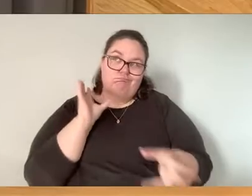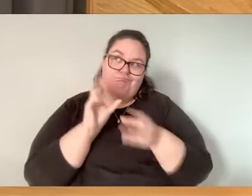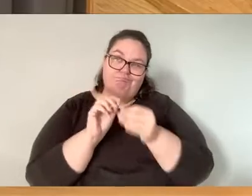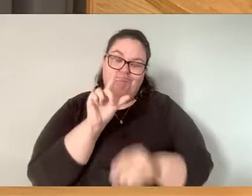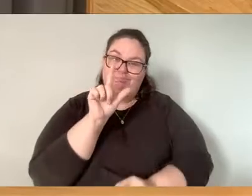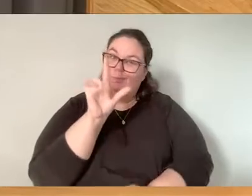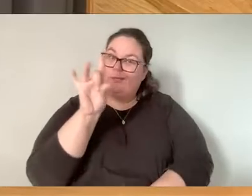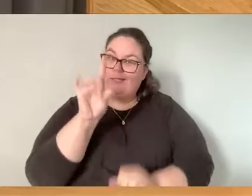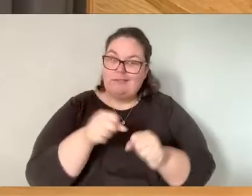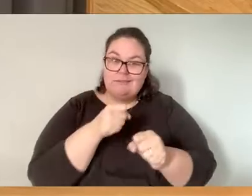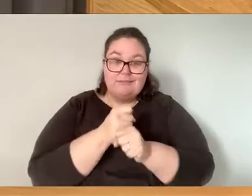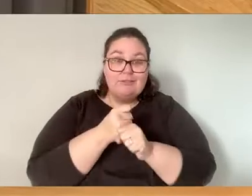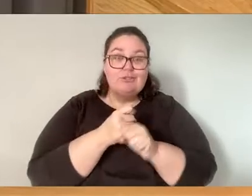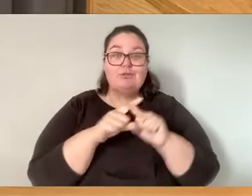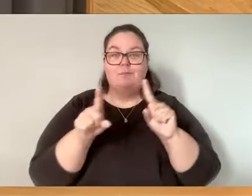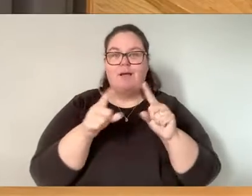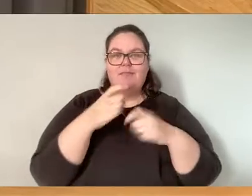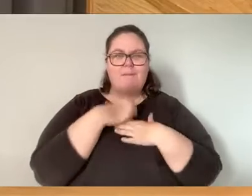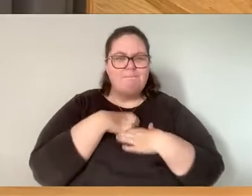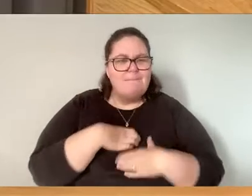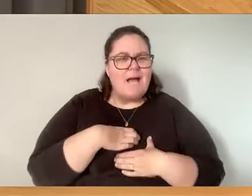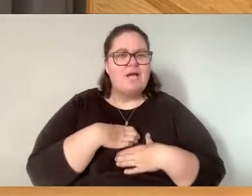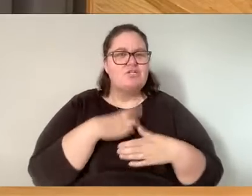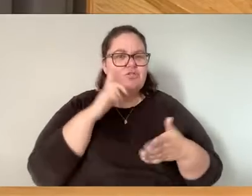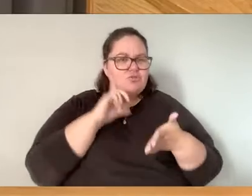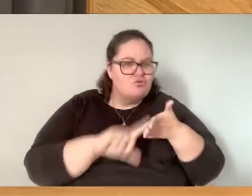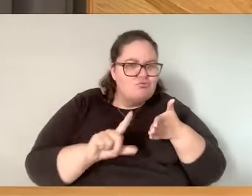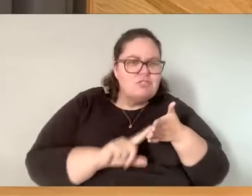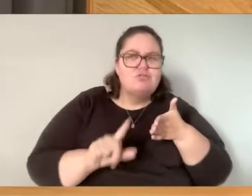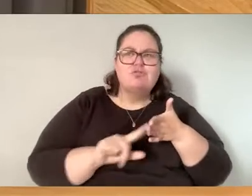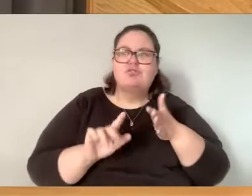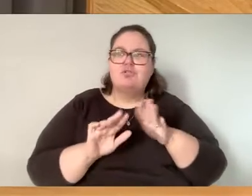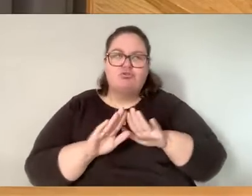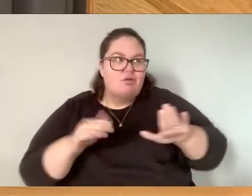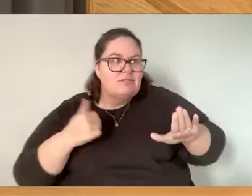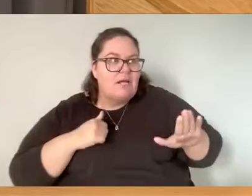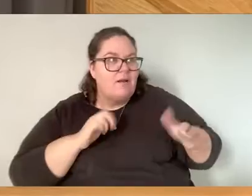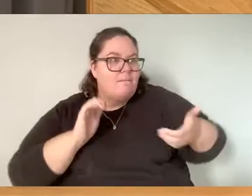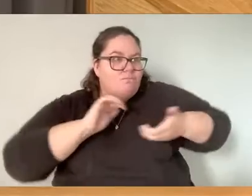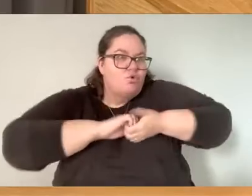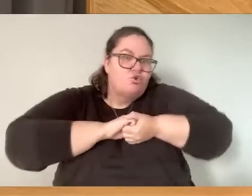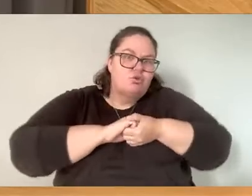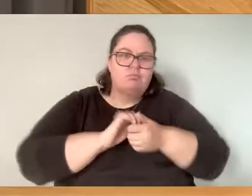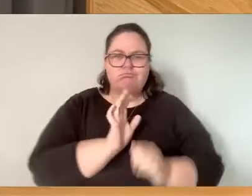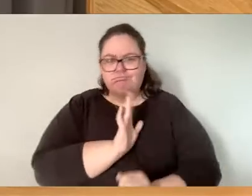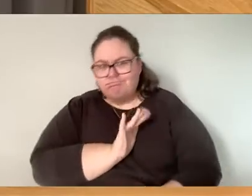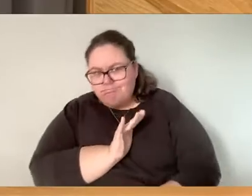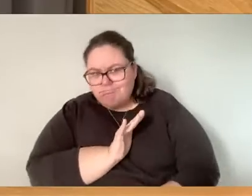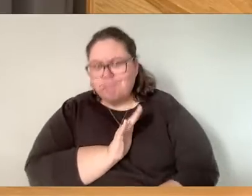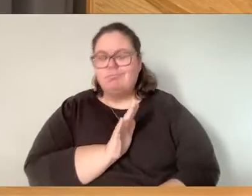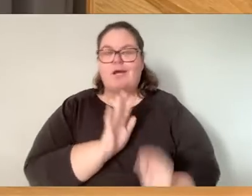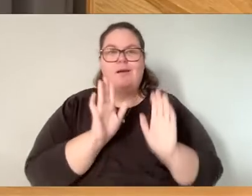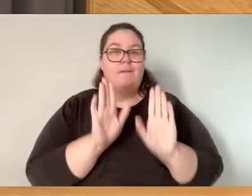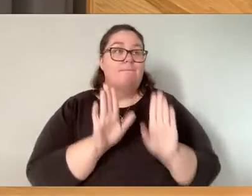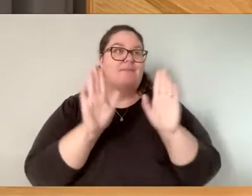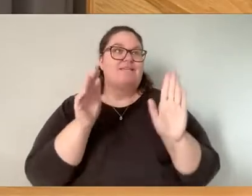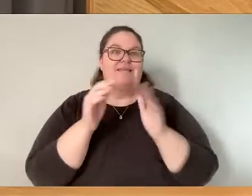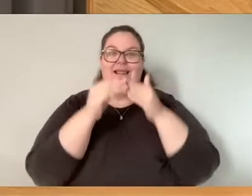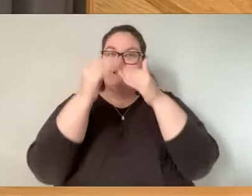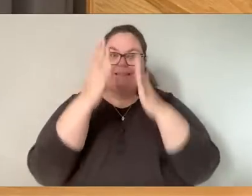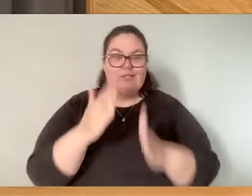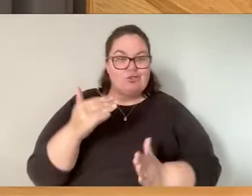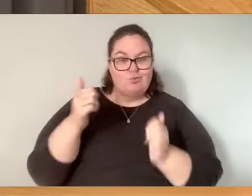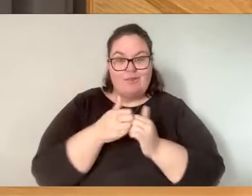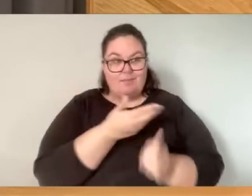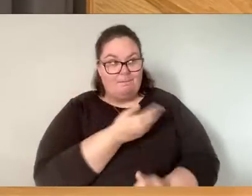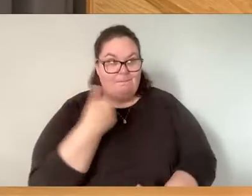the research, the working with national partners is incredible. And, you know, we've got the right leadership in the minister and the department because they've